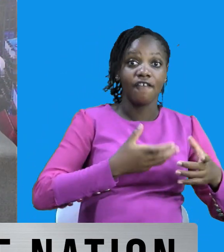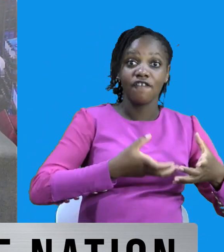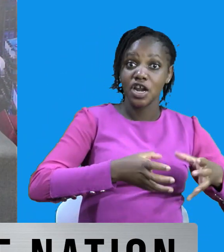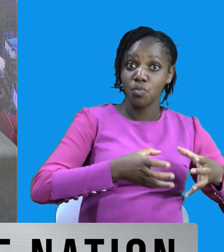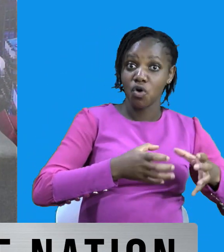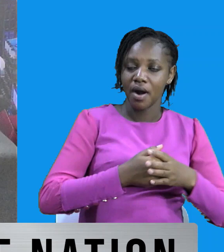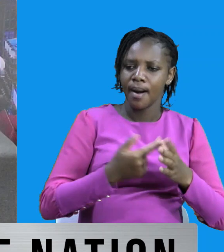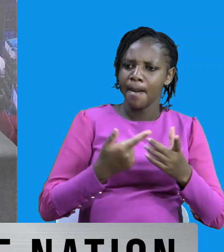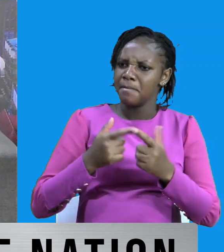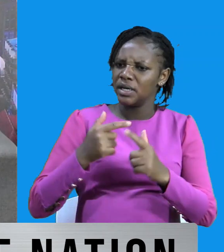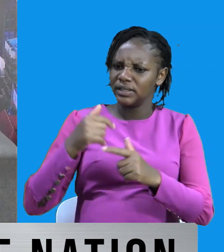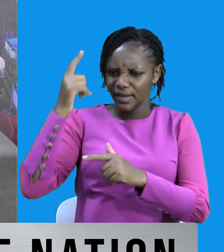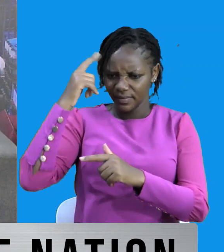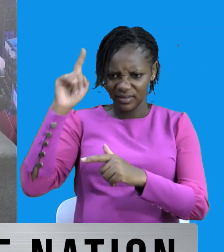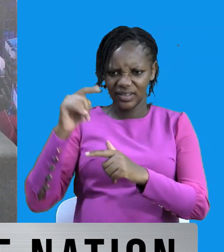technical